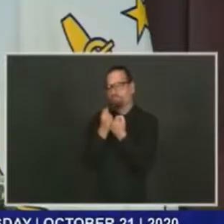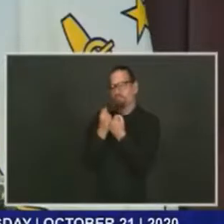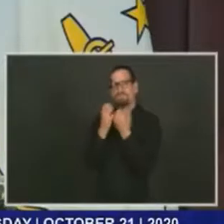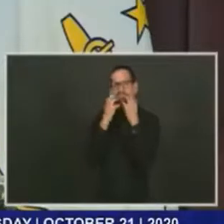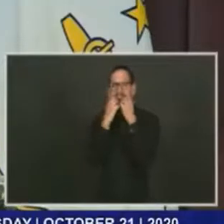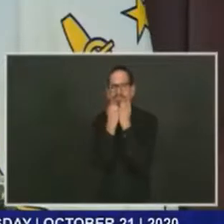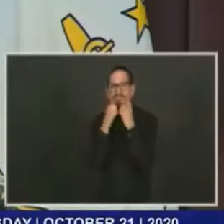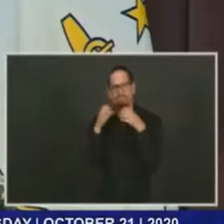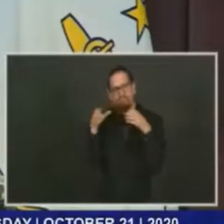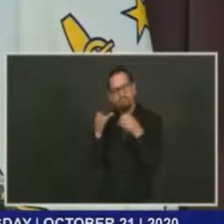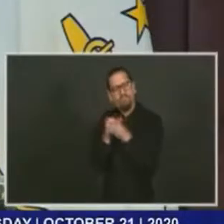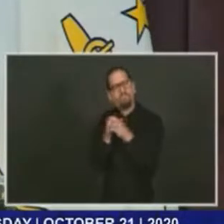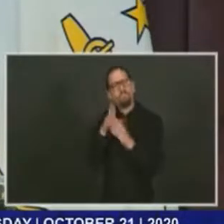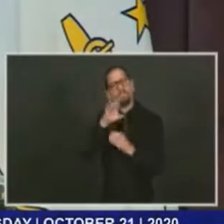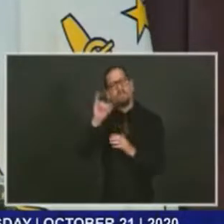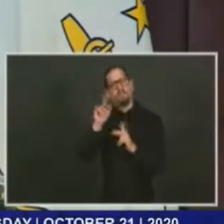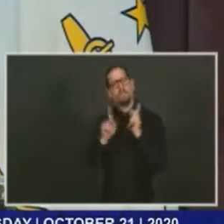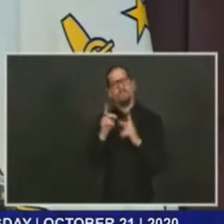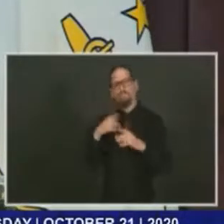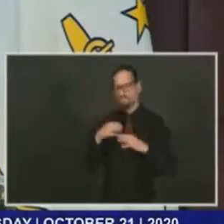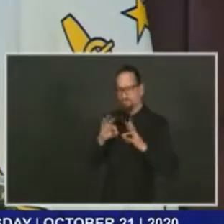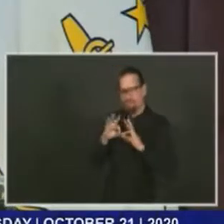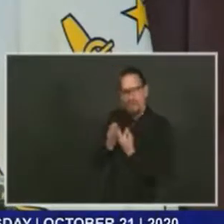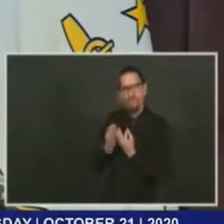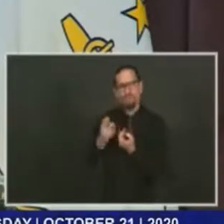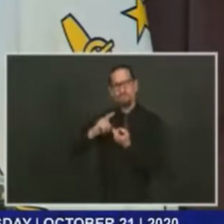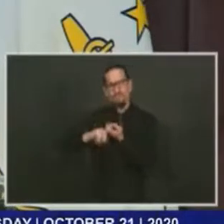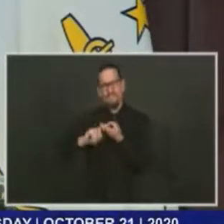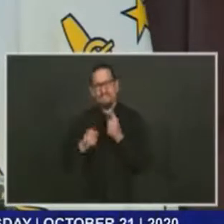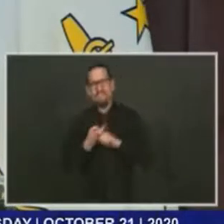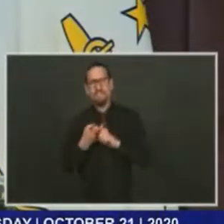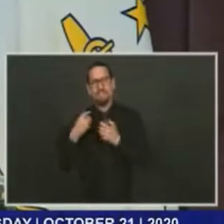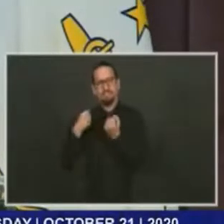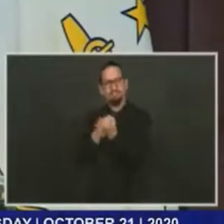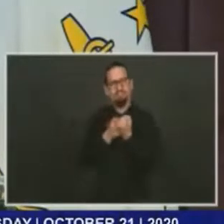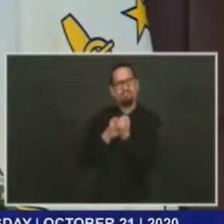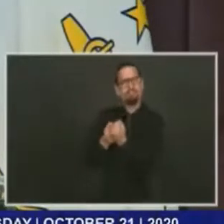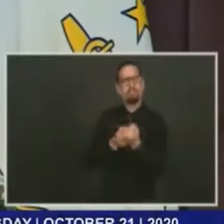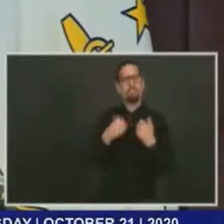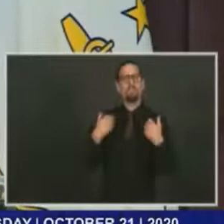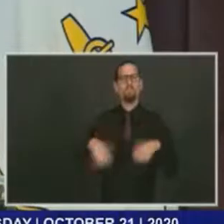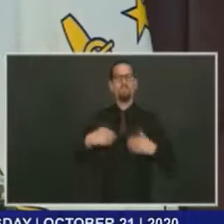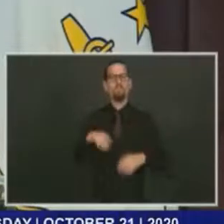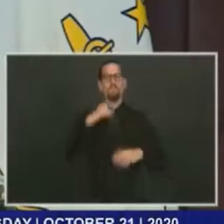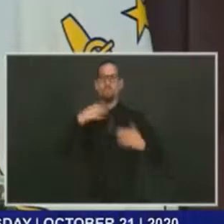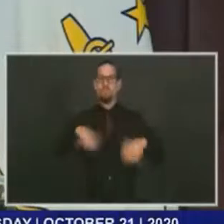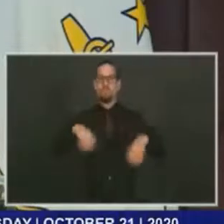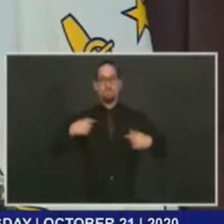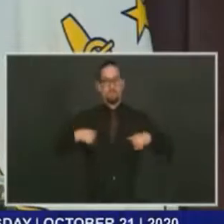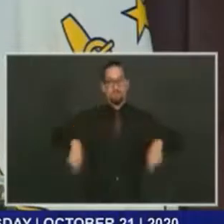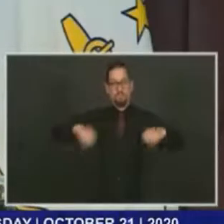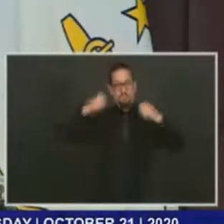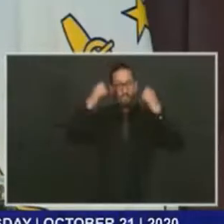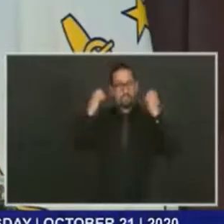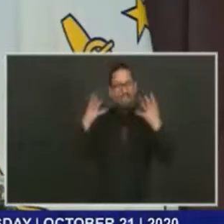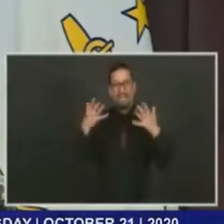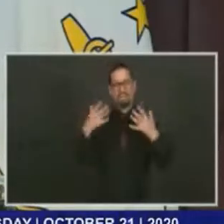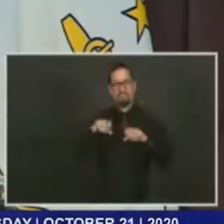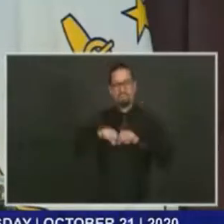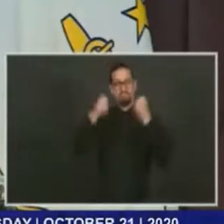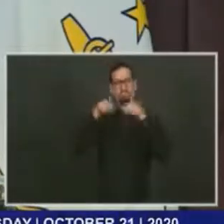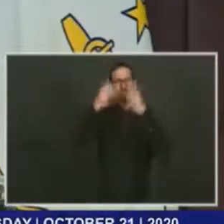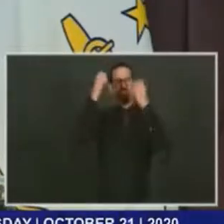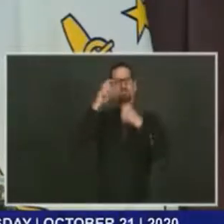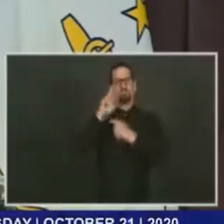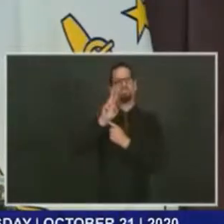and family and coworkers safe. And we've broken all kinds of records. Testing, highest per capita in